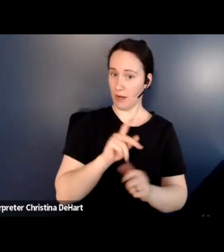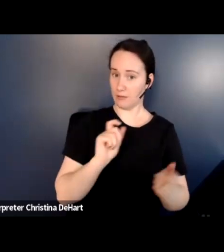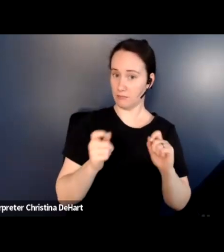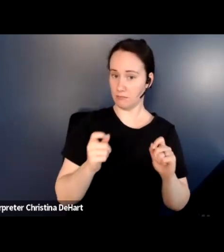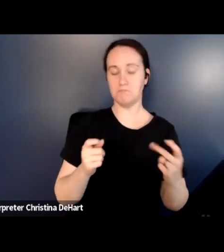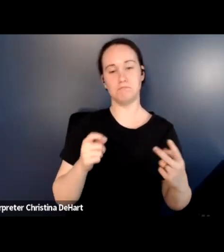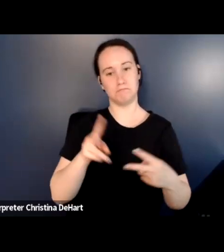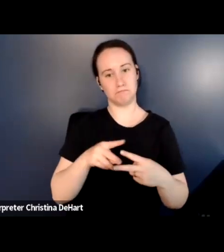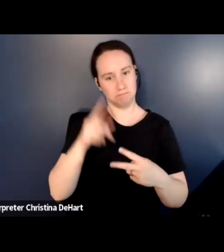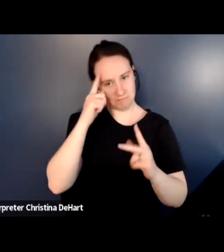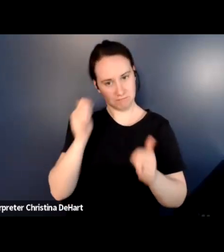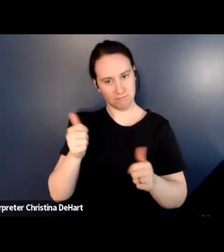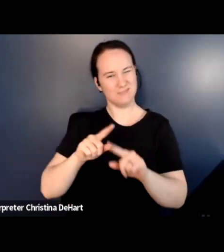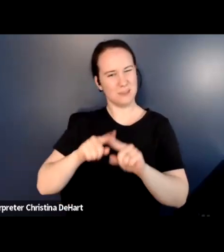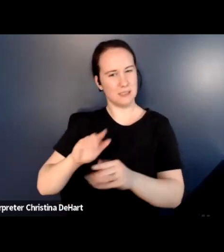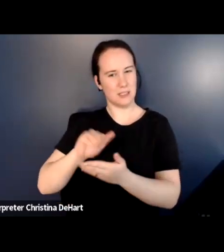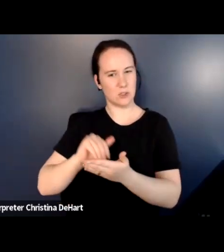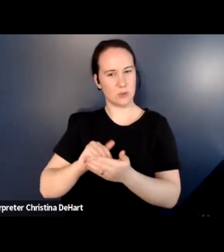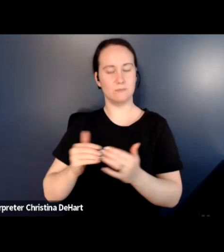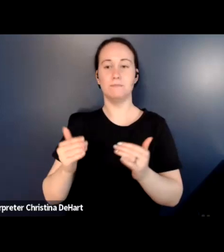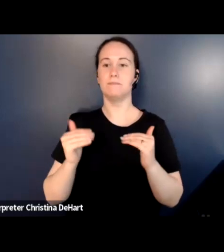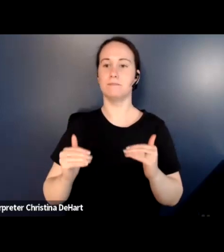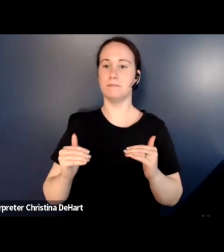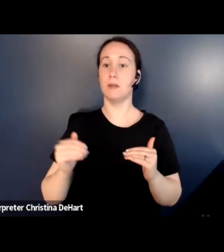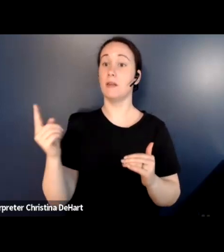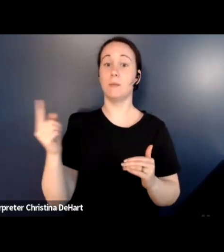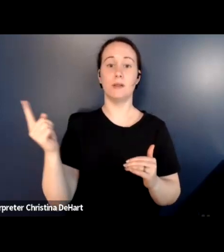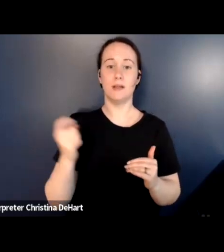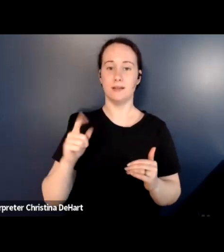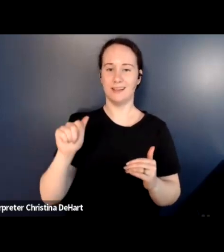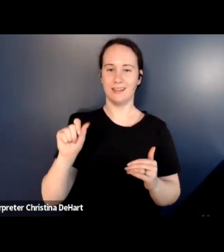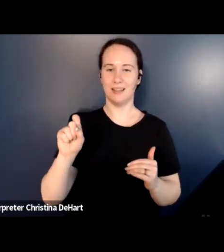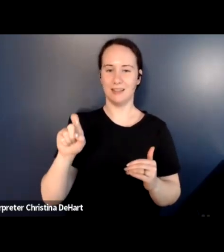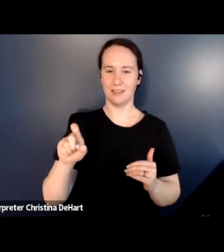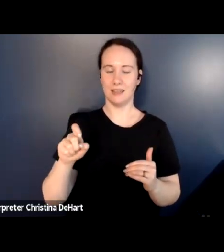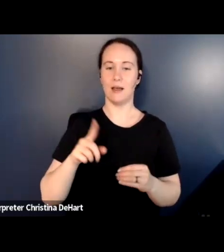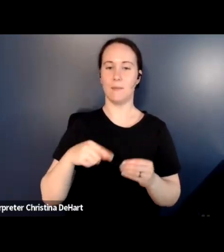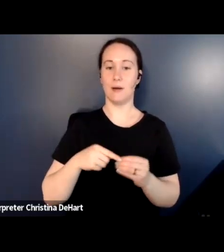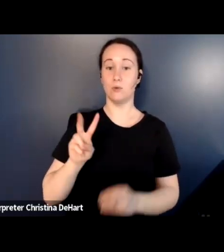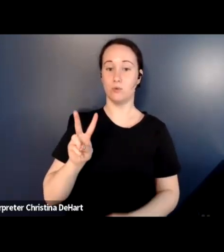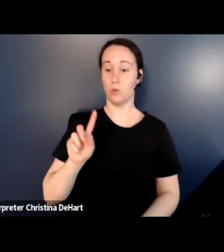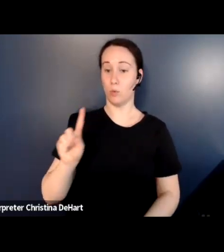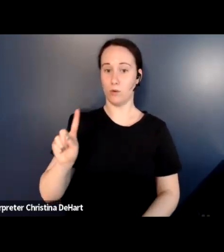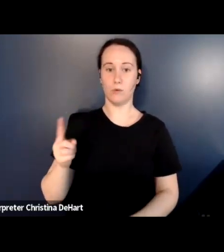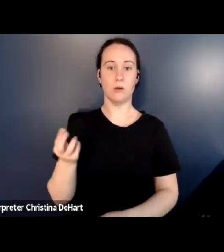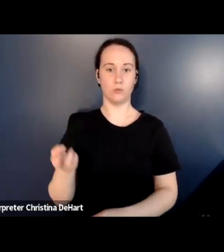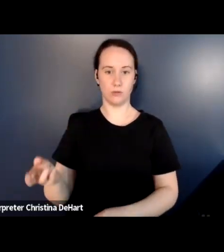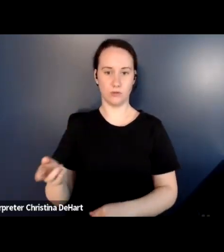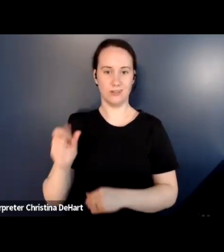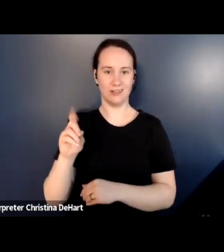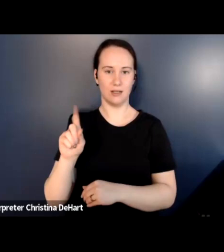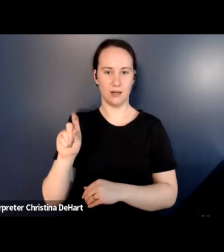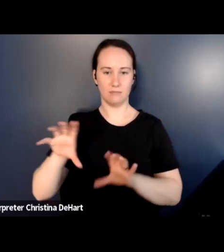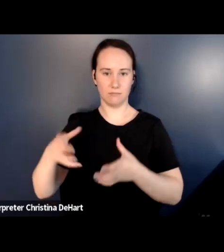interaction. Leslie is reaching out about 211 resource database. Where are the